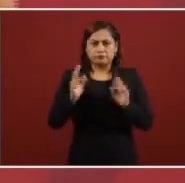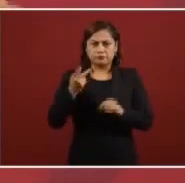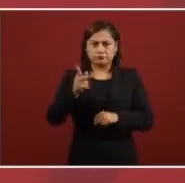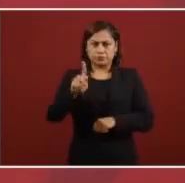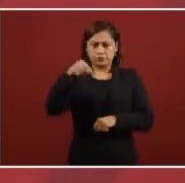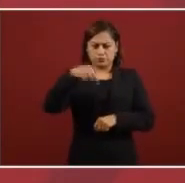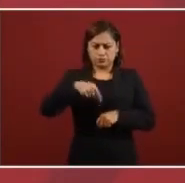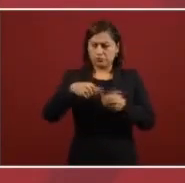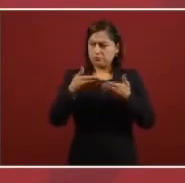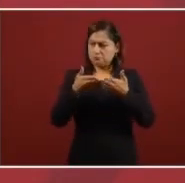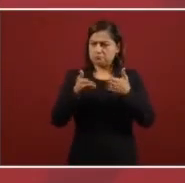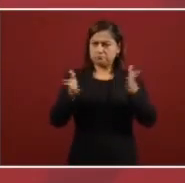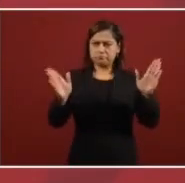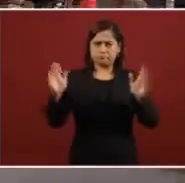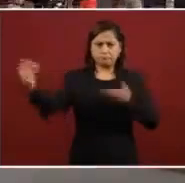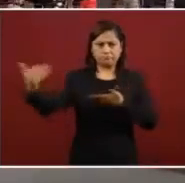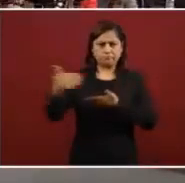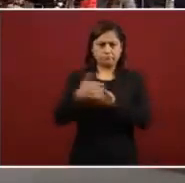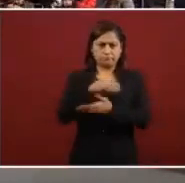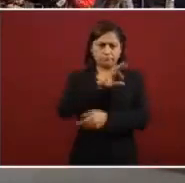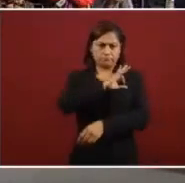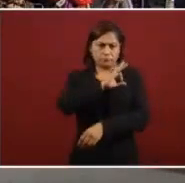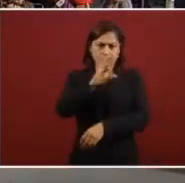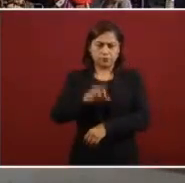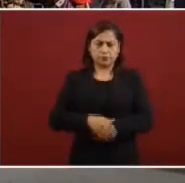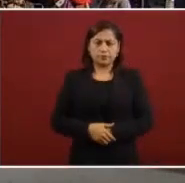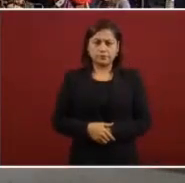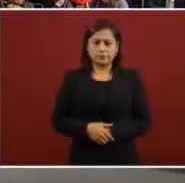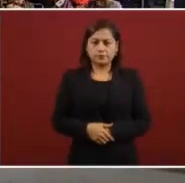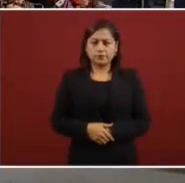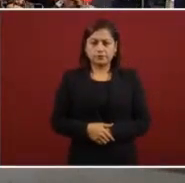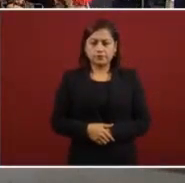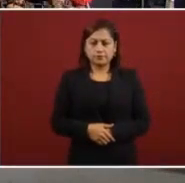But the doors are open of our country.